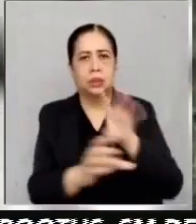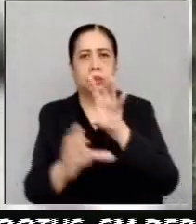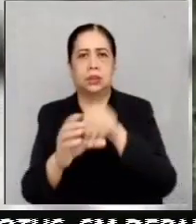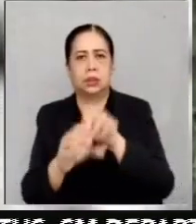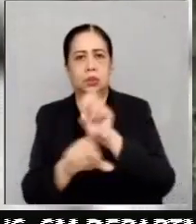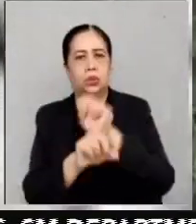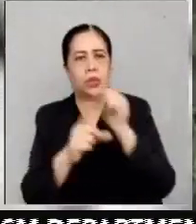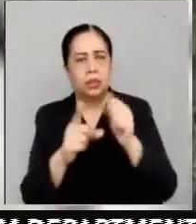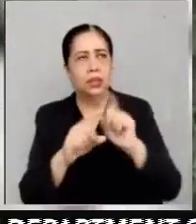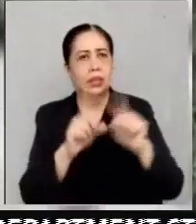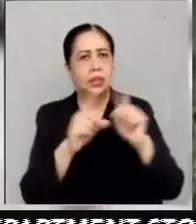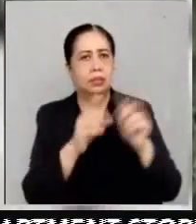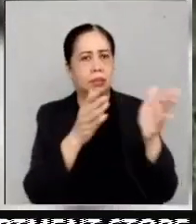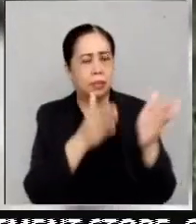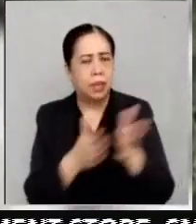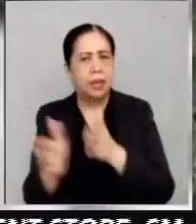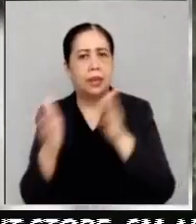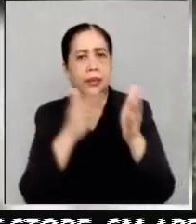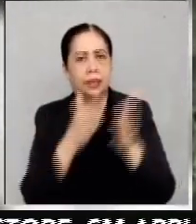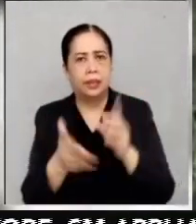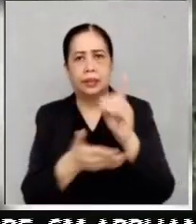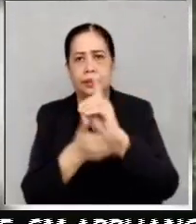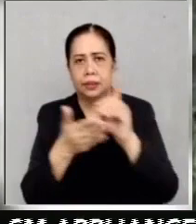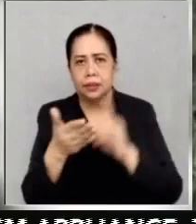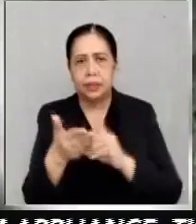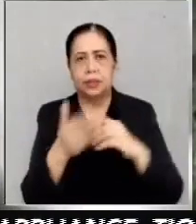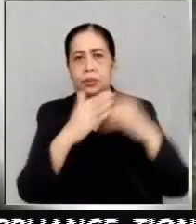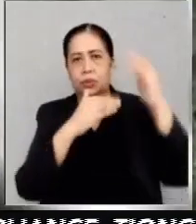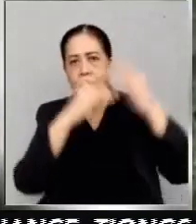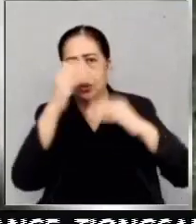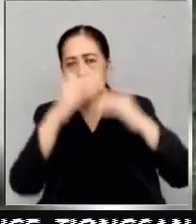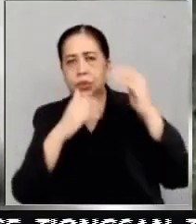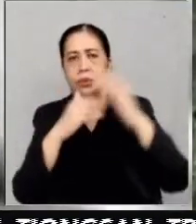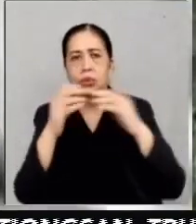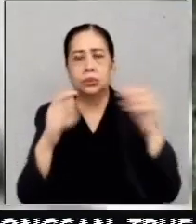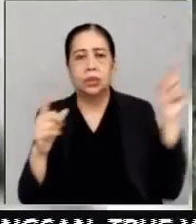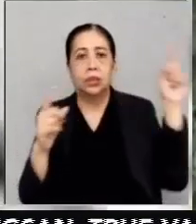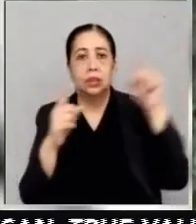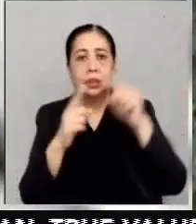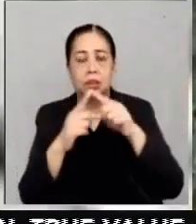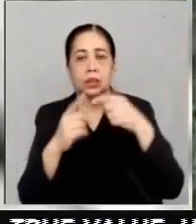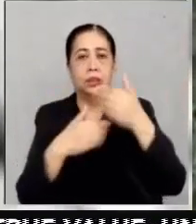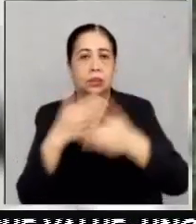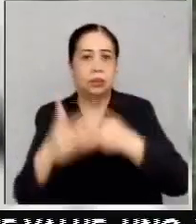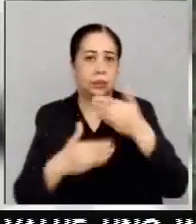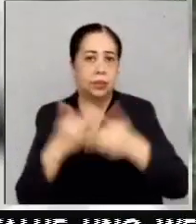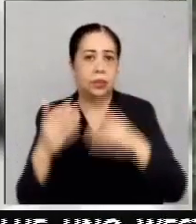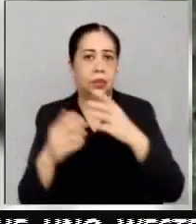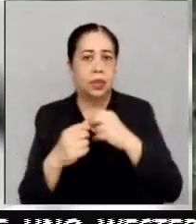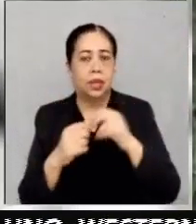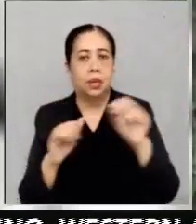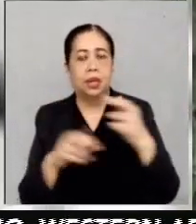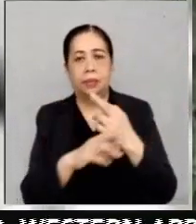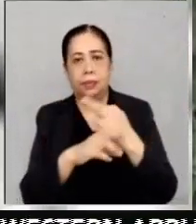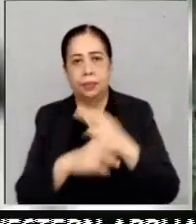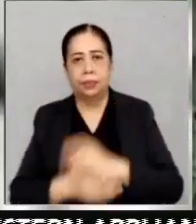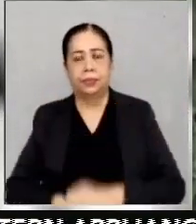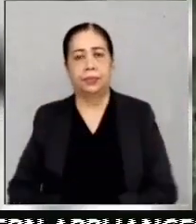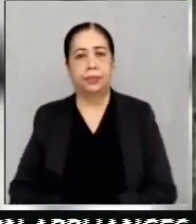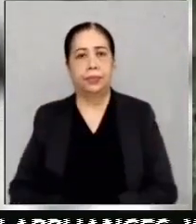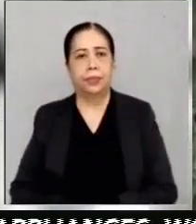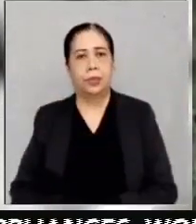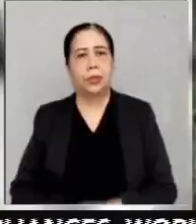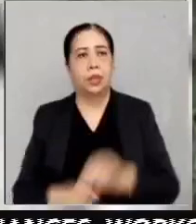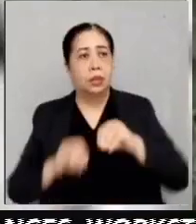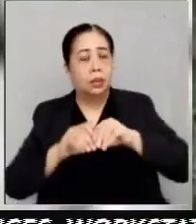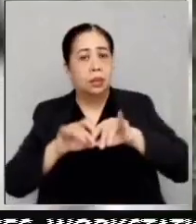infrastructural planning, design, construction, up to operation and maintenance. It will be implemented